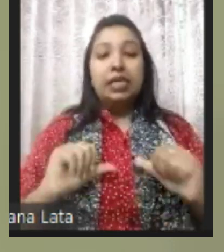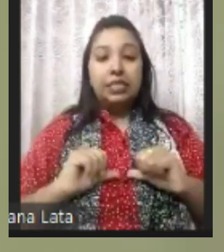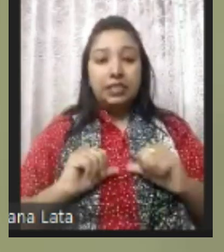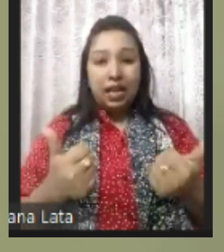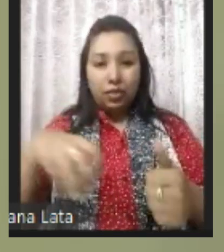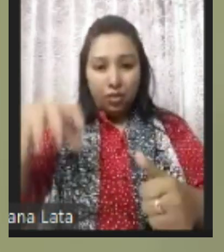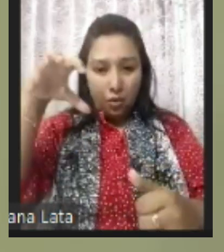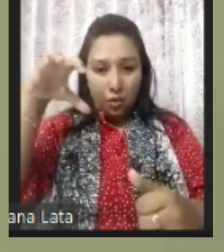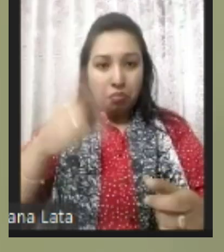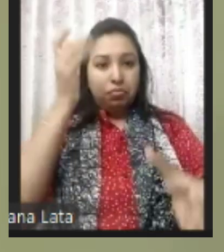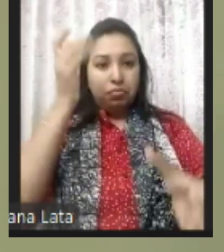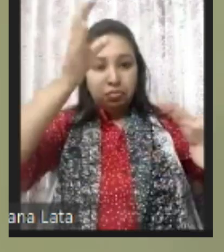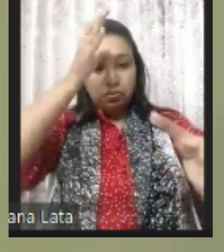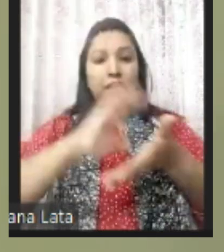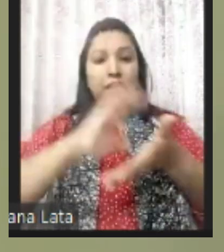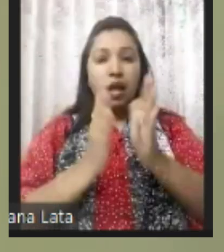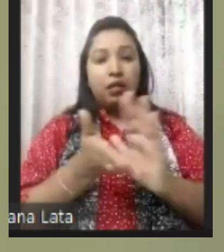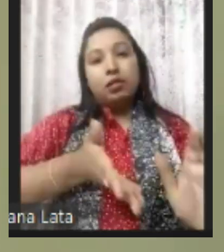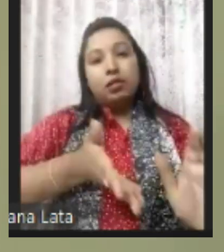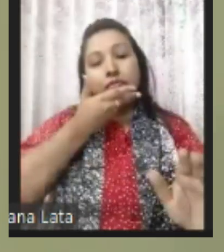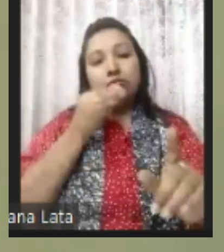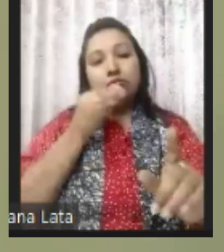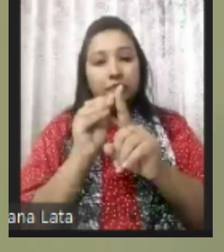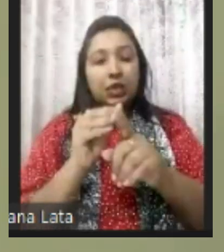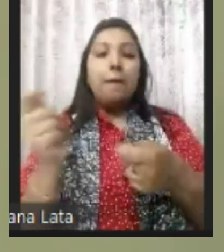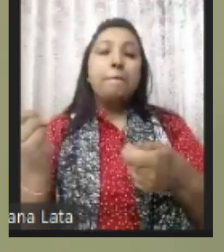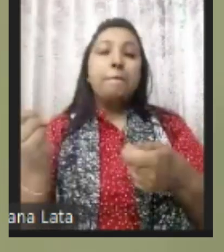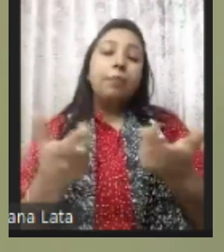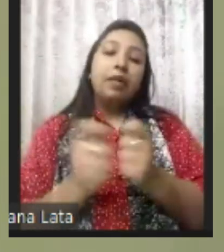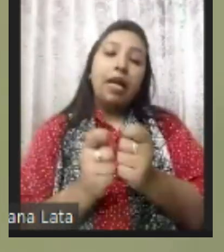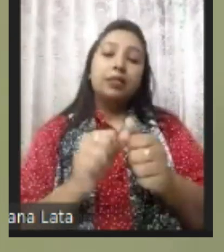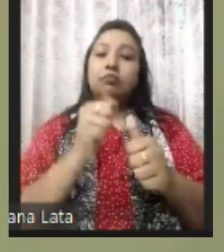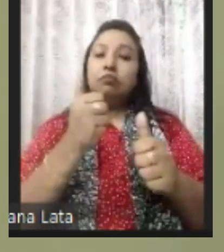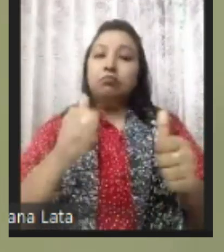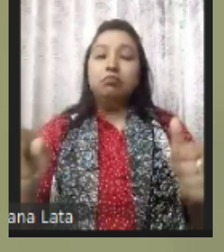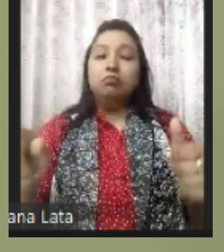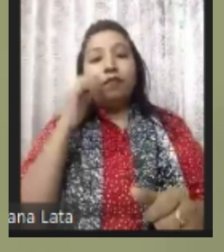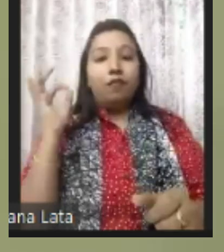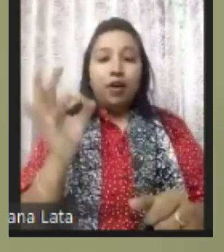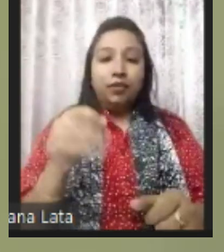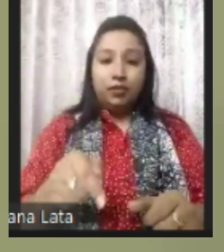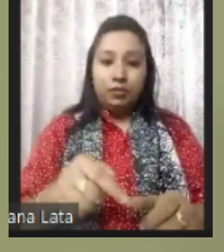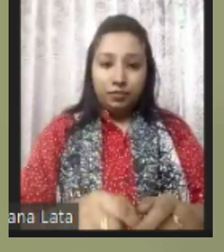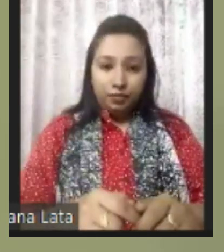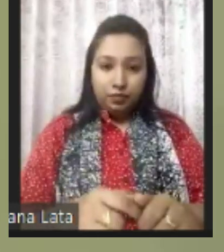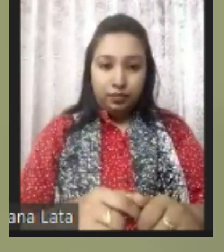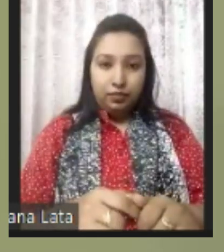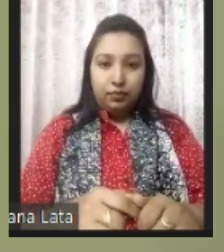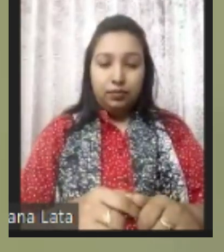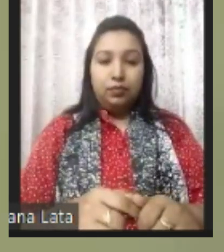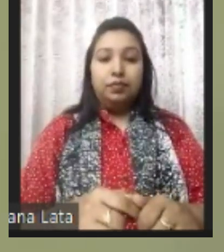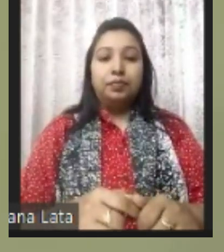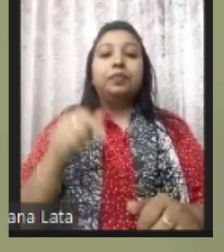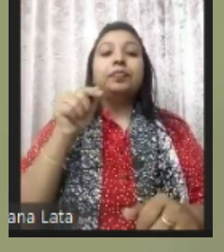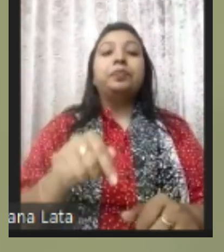Skills, Education, Entrepreneurship, and Employment. So these are also being replicated in several countries like Turkey, Jordan, Yemen, and Somalia. So